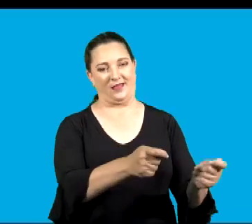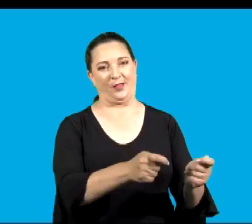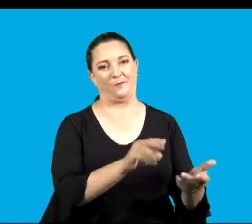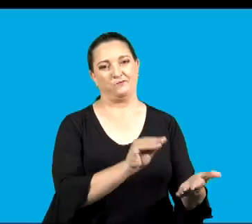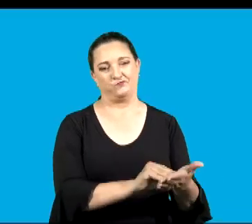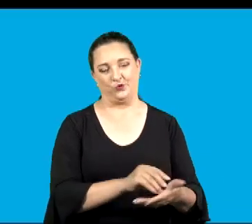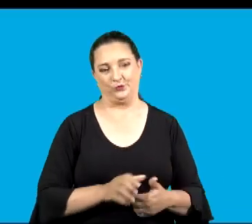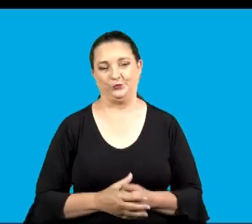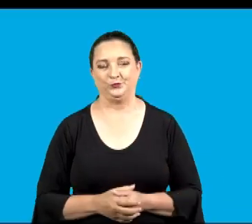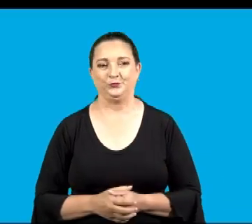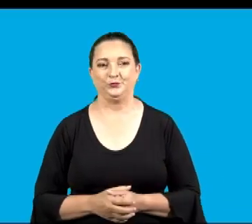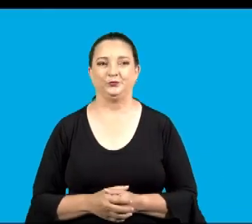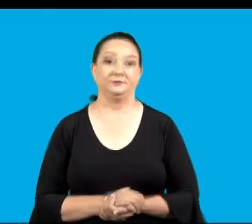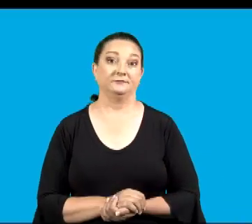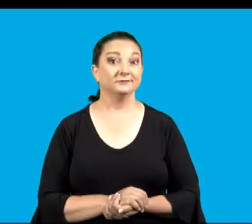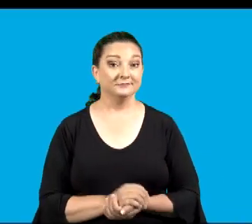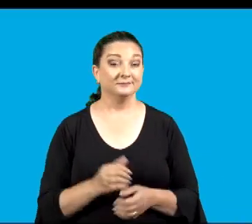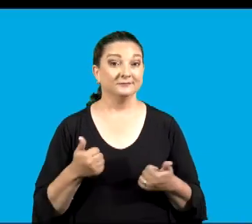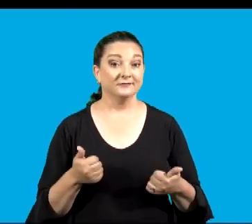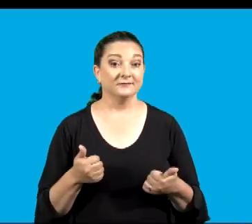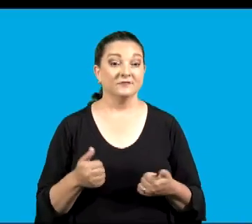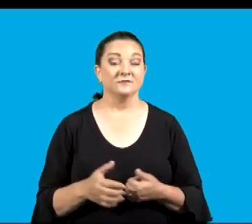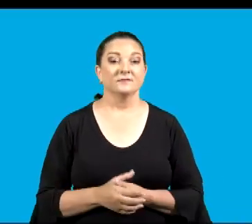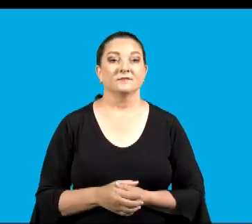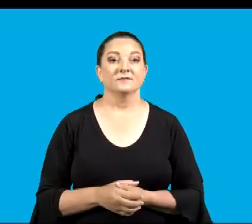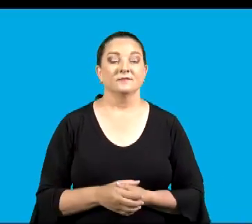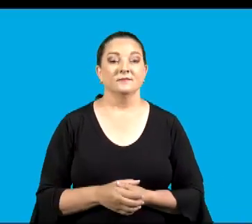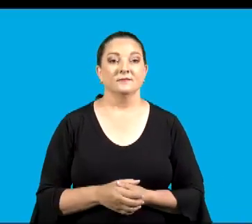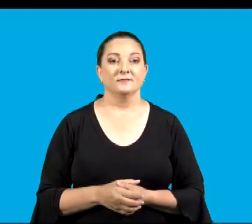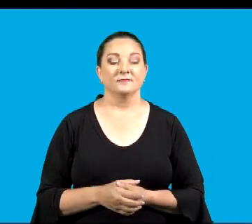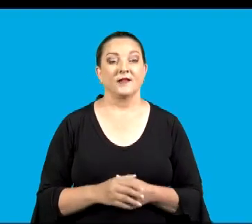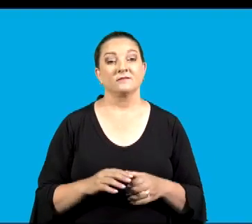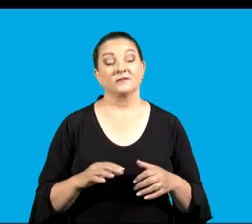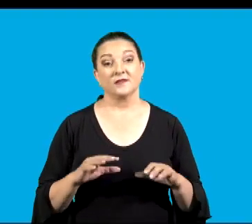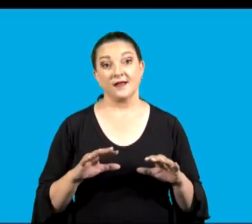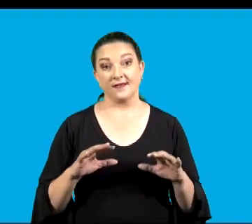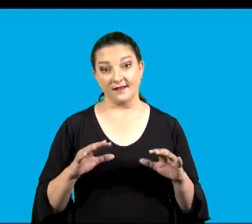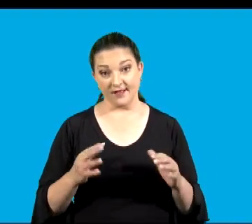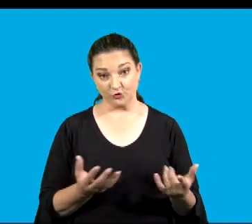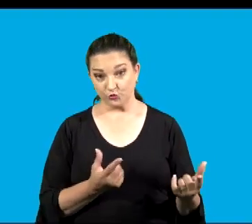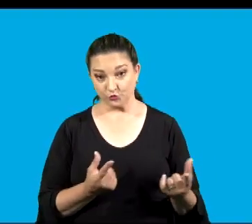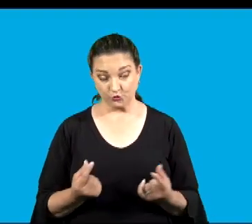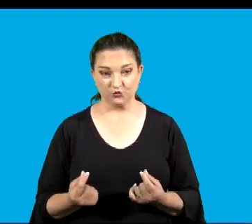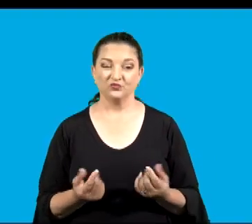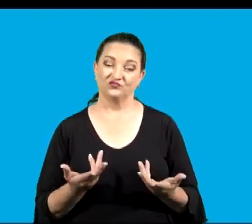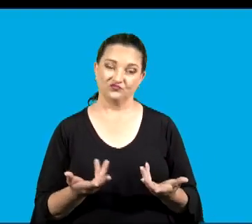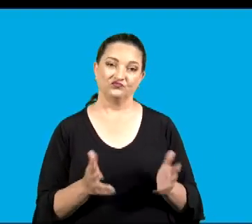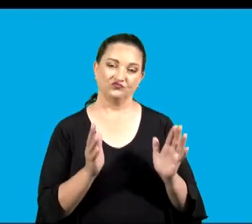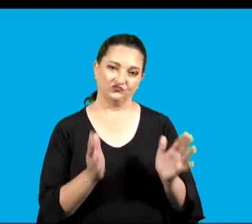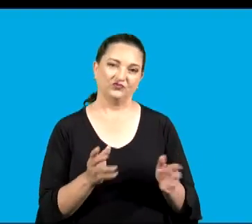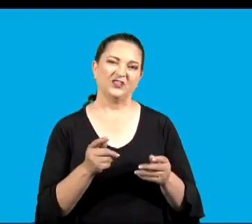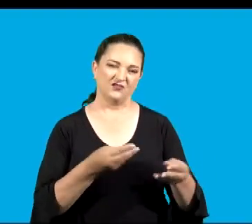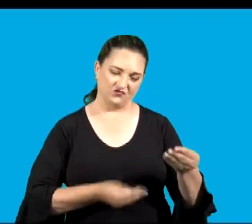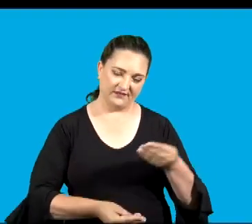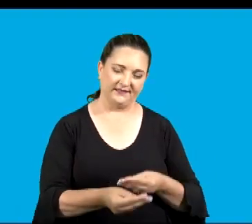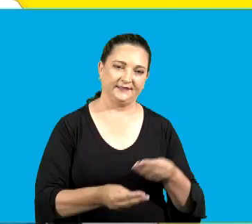goods. All right, and then that is how I would do this